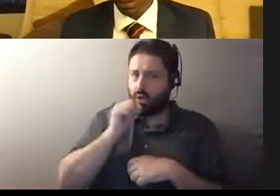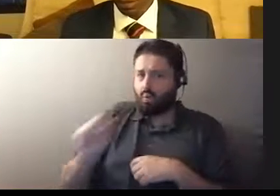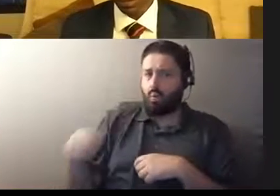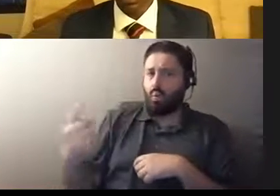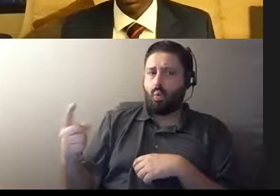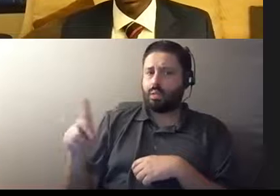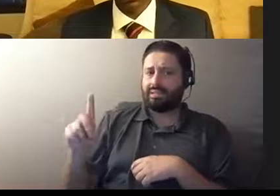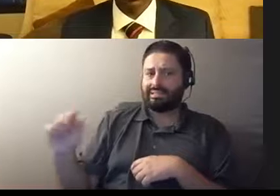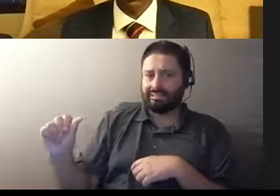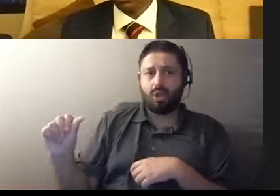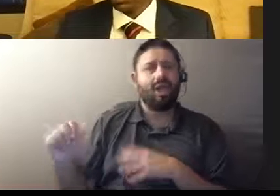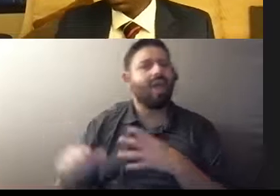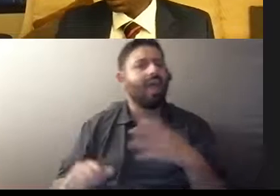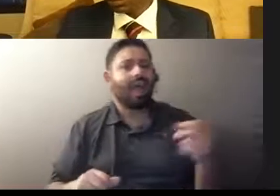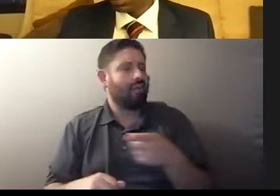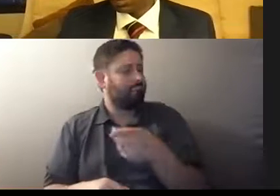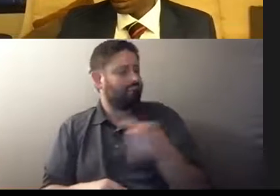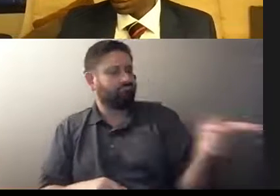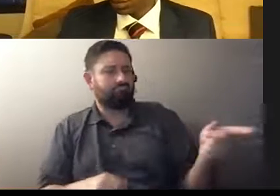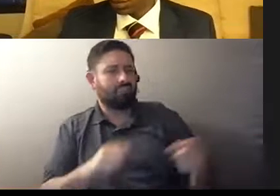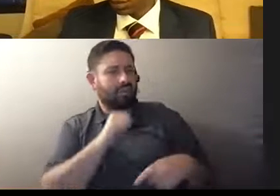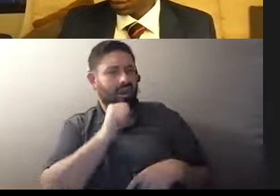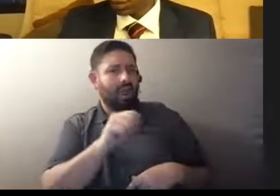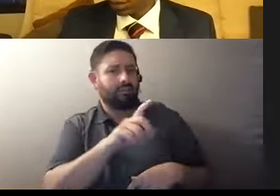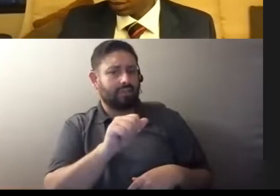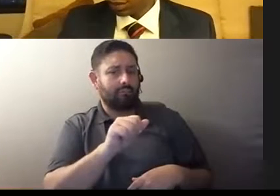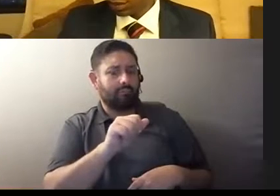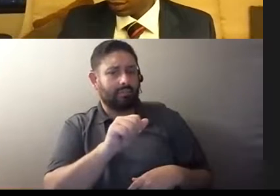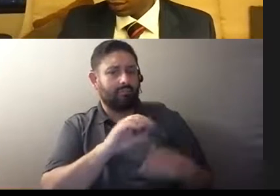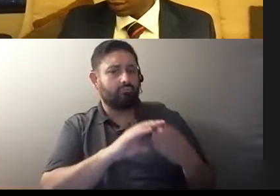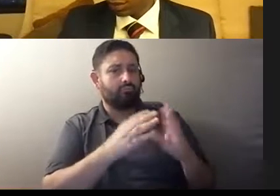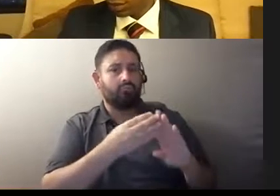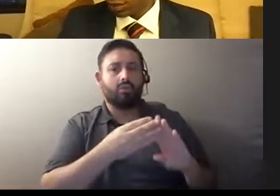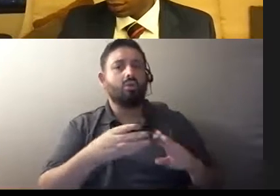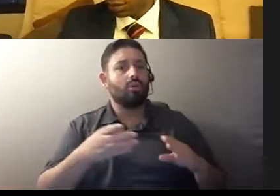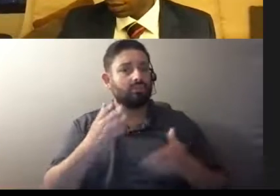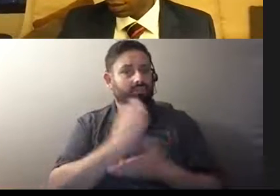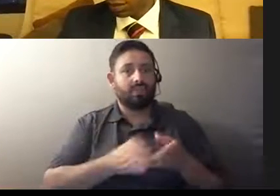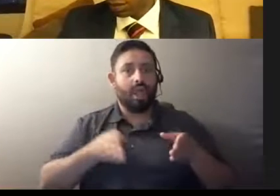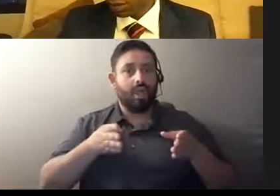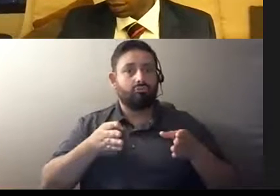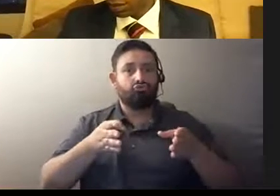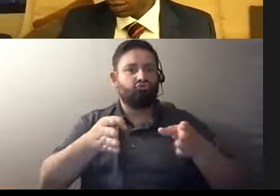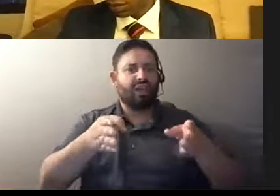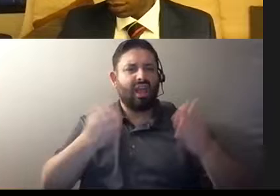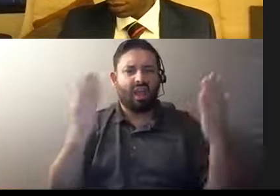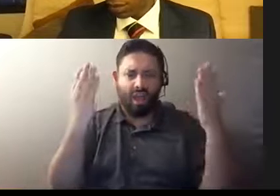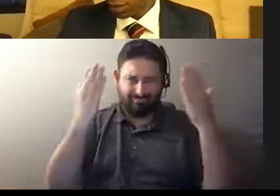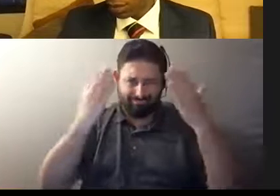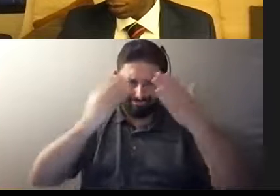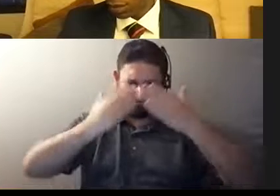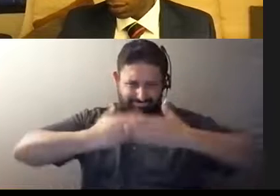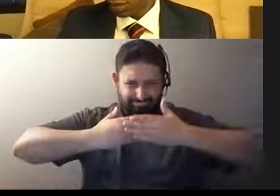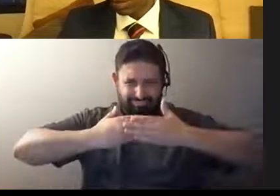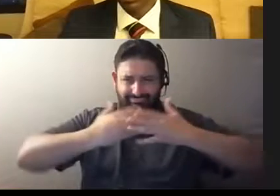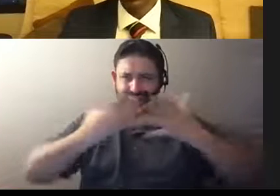community, but the community at large. There are streets that are totally dark. It's like